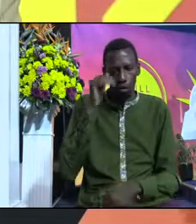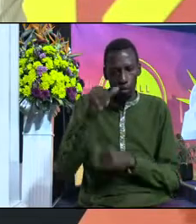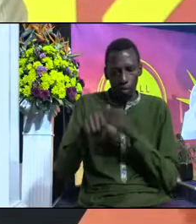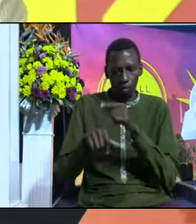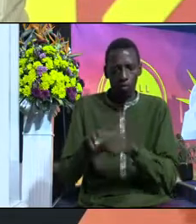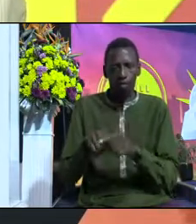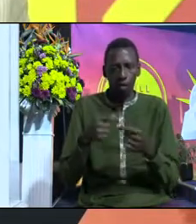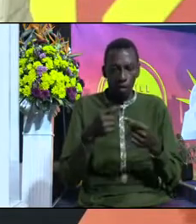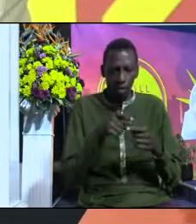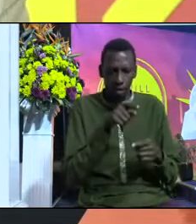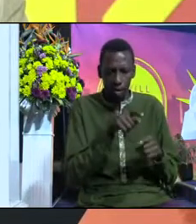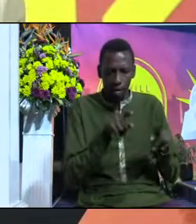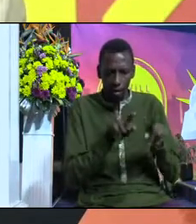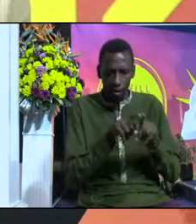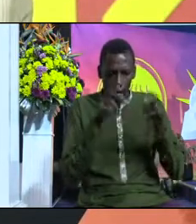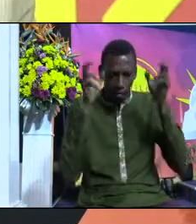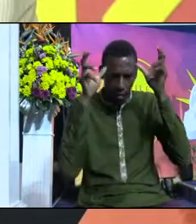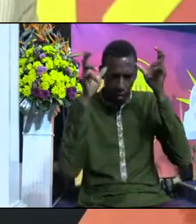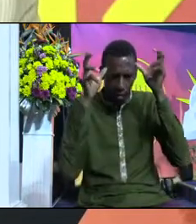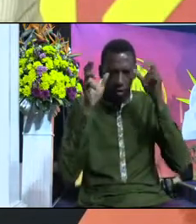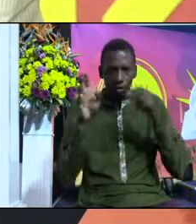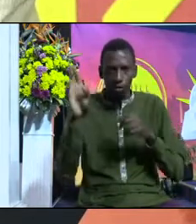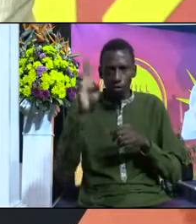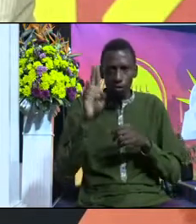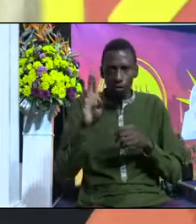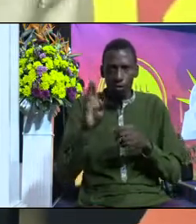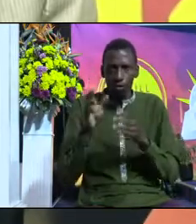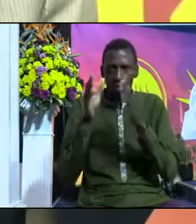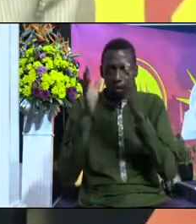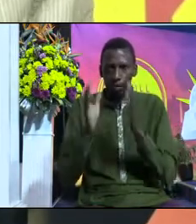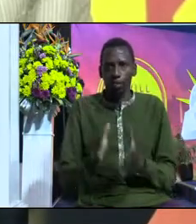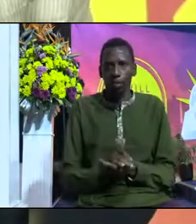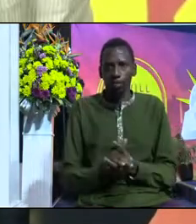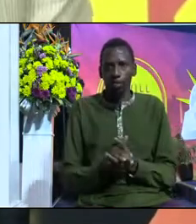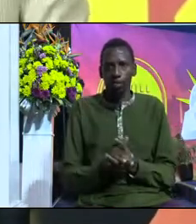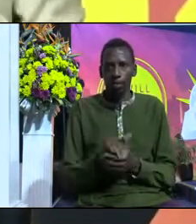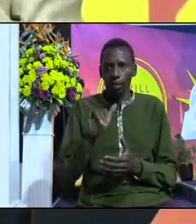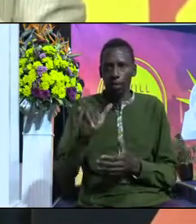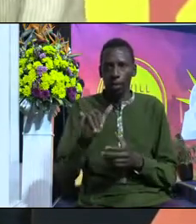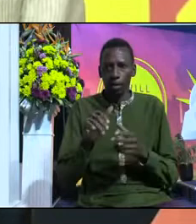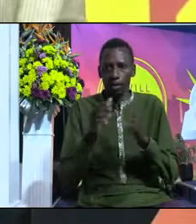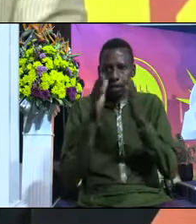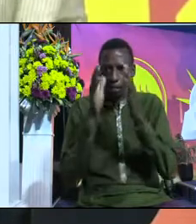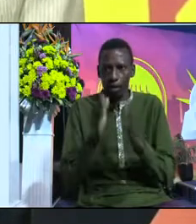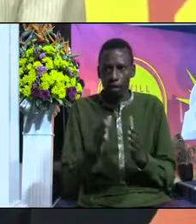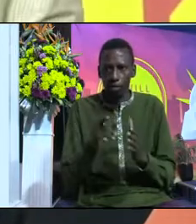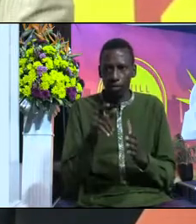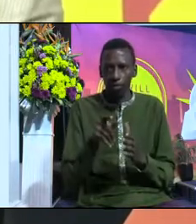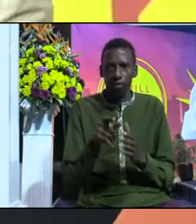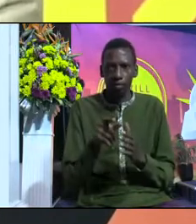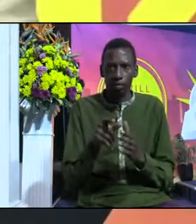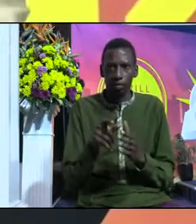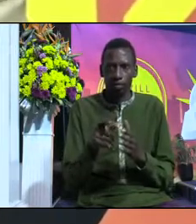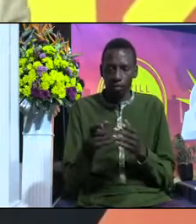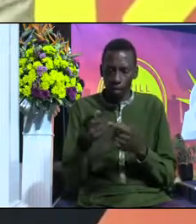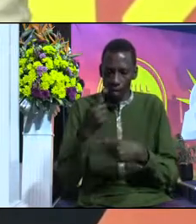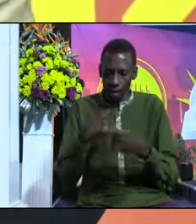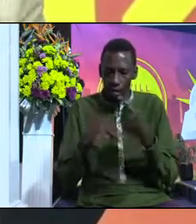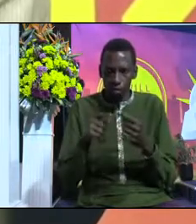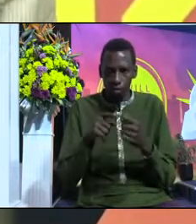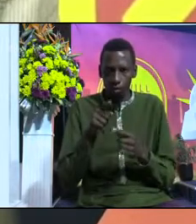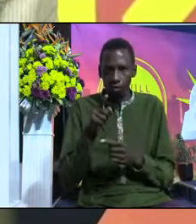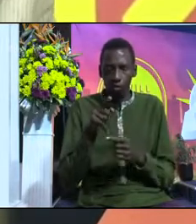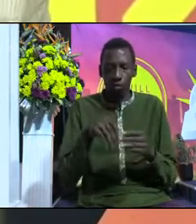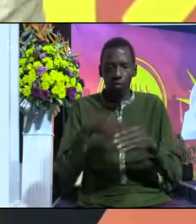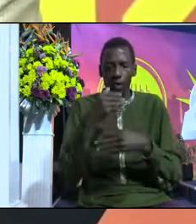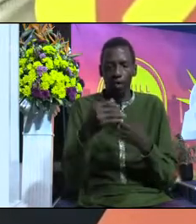devil uses somebody, and that person mischievously comes to you